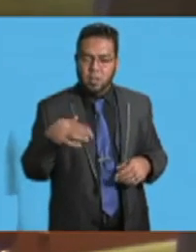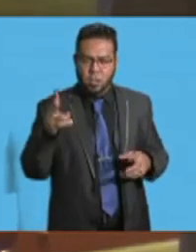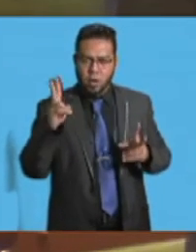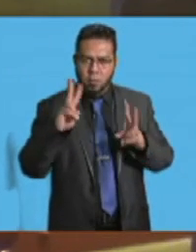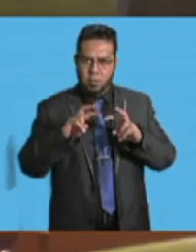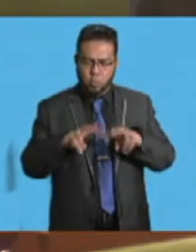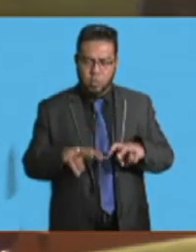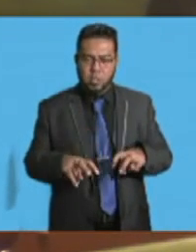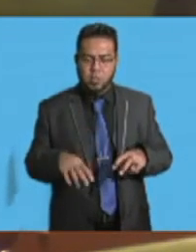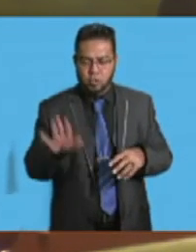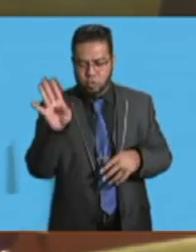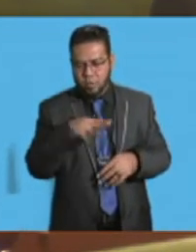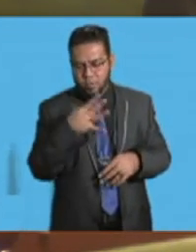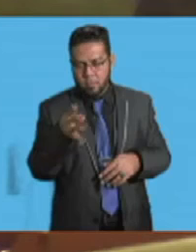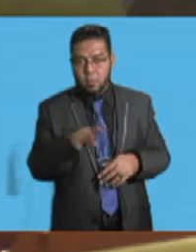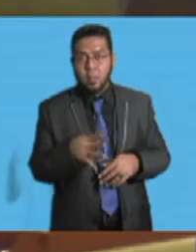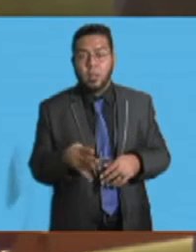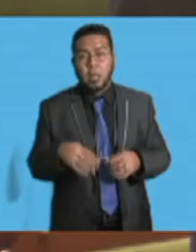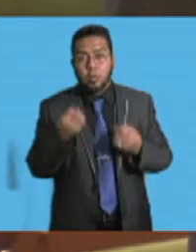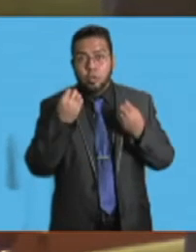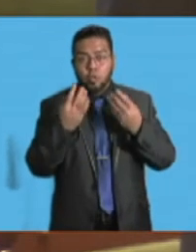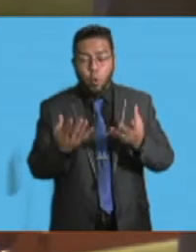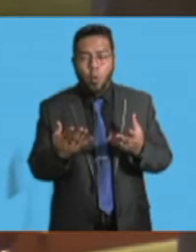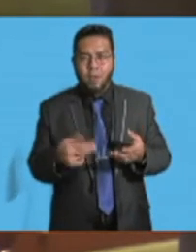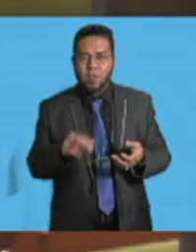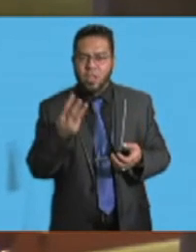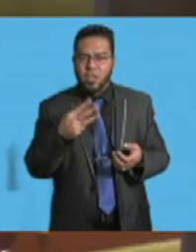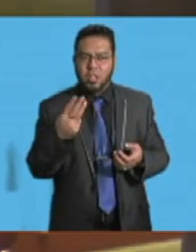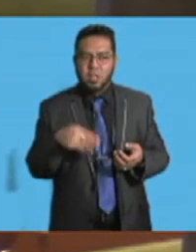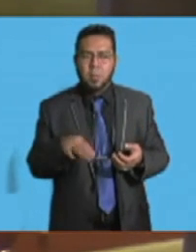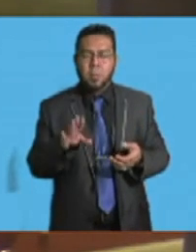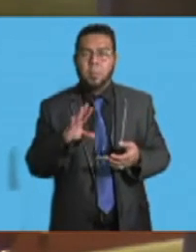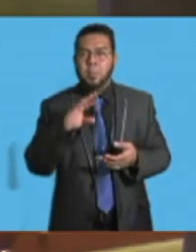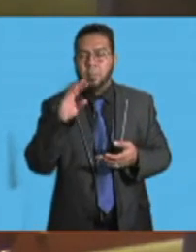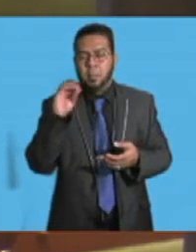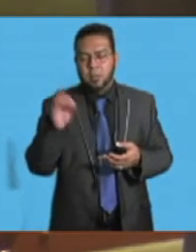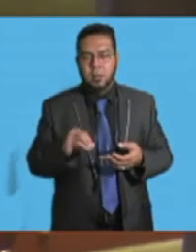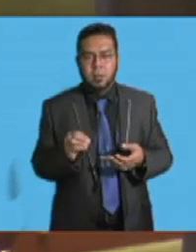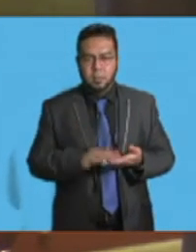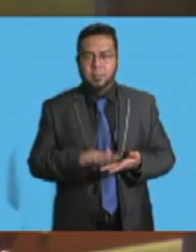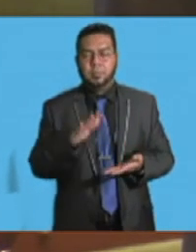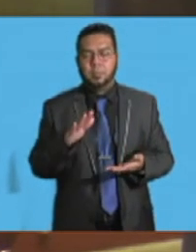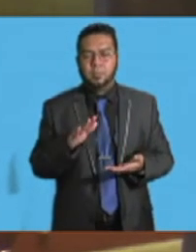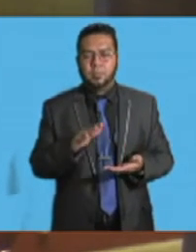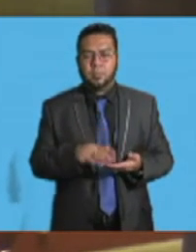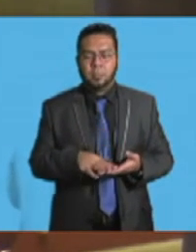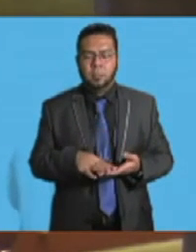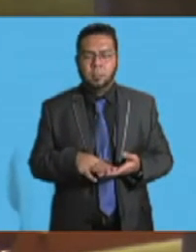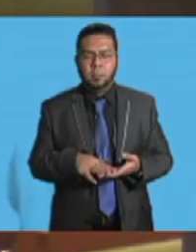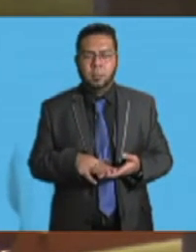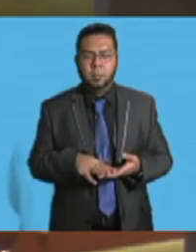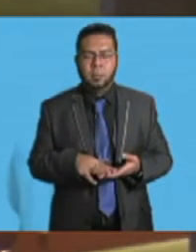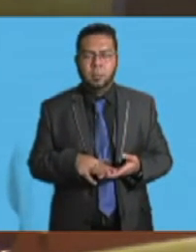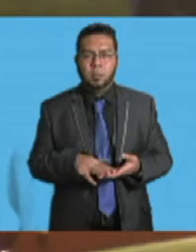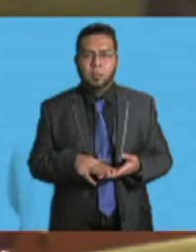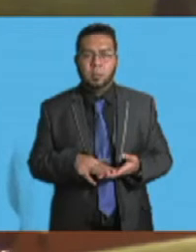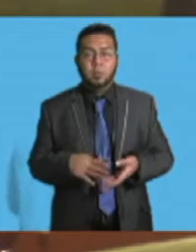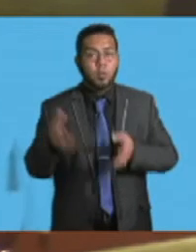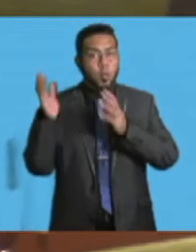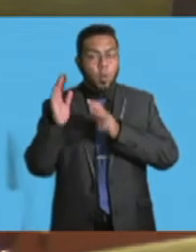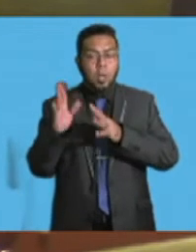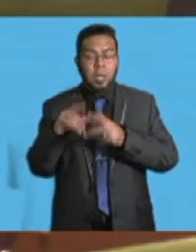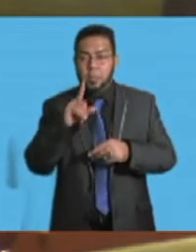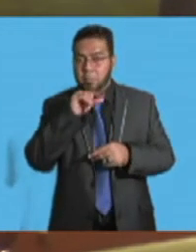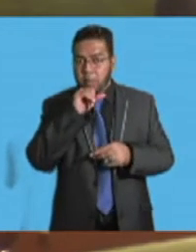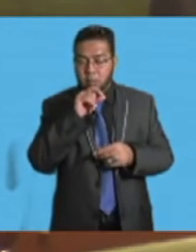Division conducted a survey that revealed a 30% increase in the population of coconut rhinoceros beetles. The upsurge